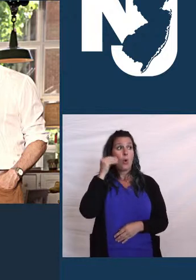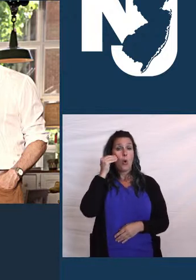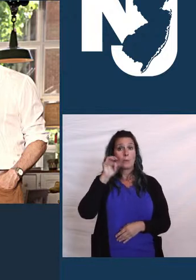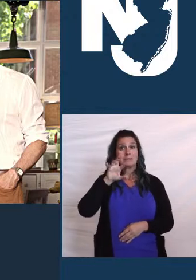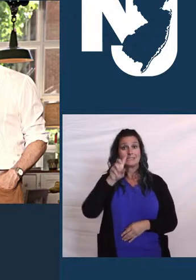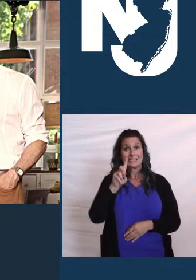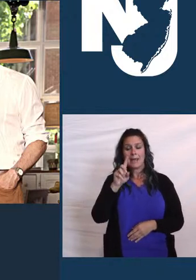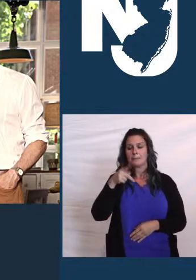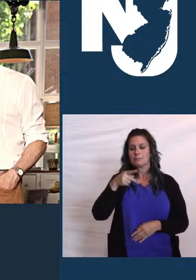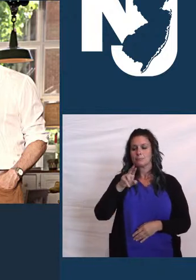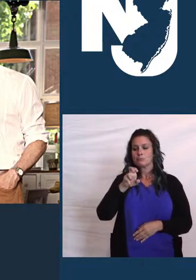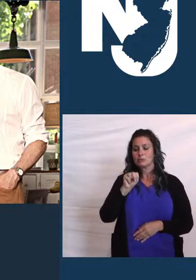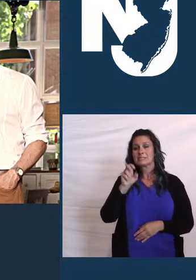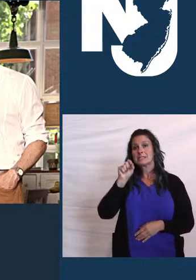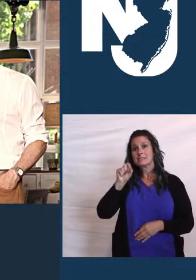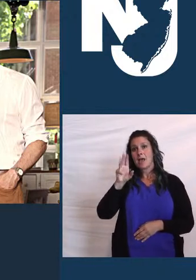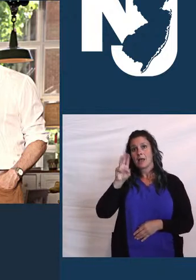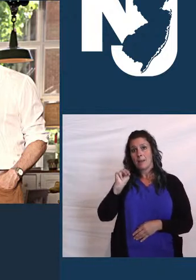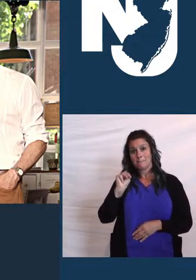homesteadprinceton.com,